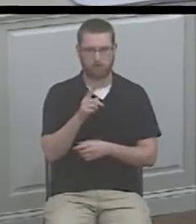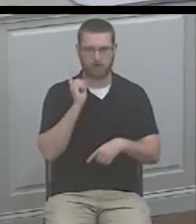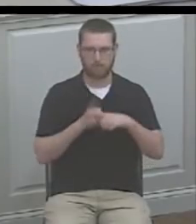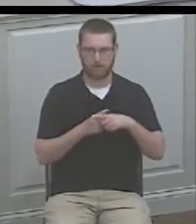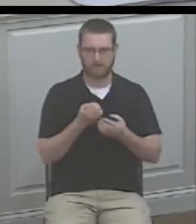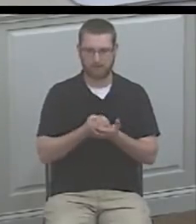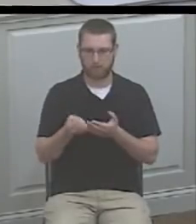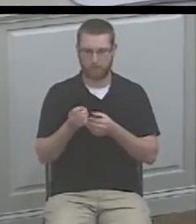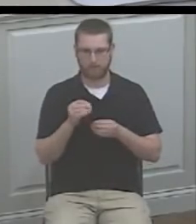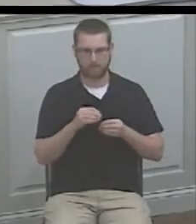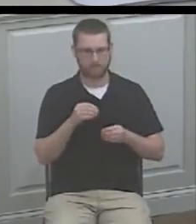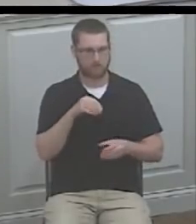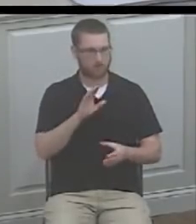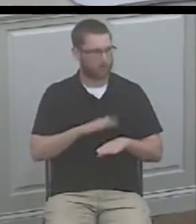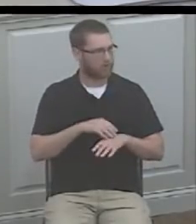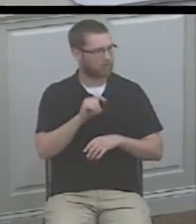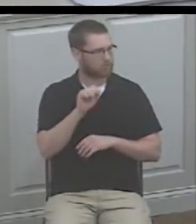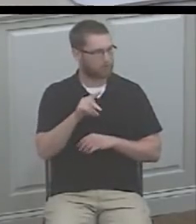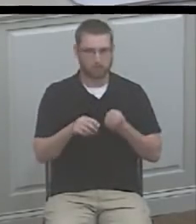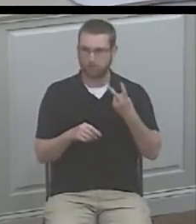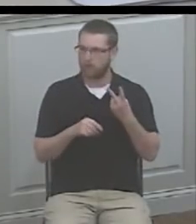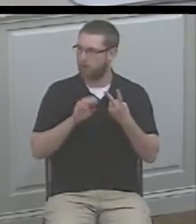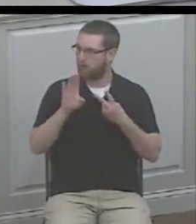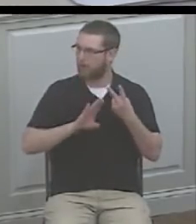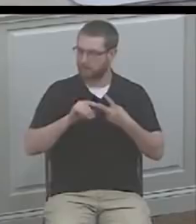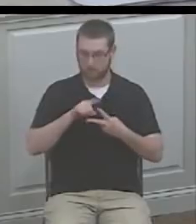and we received two bids. One we